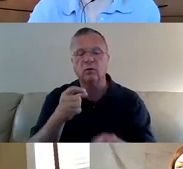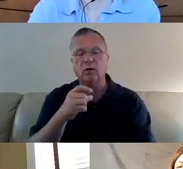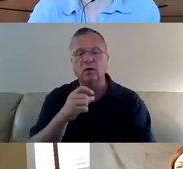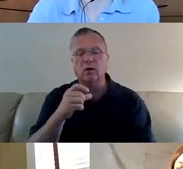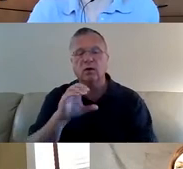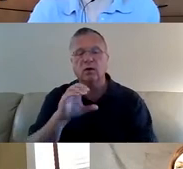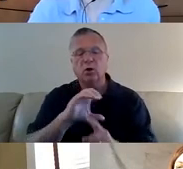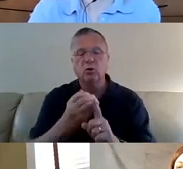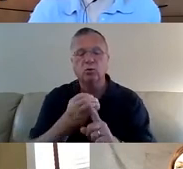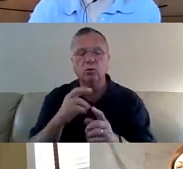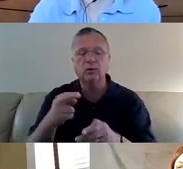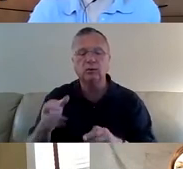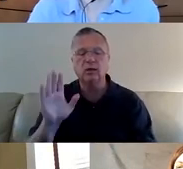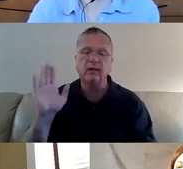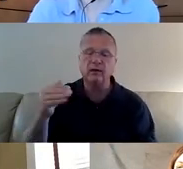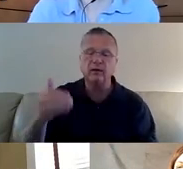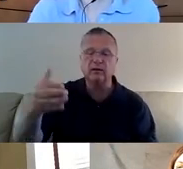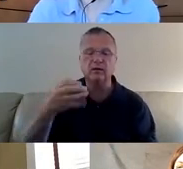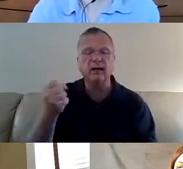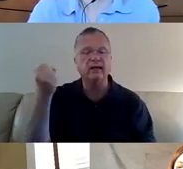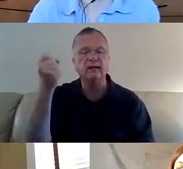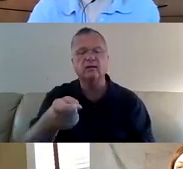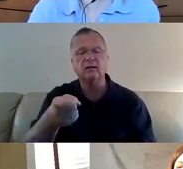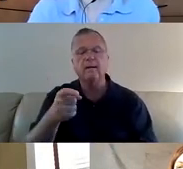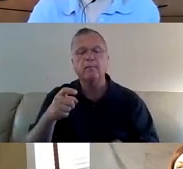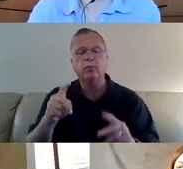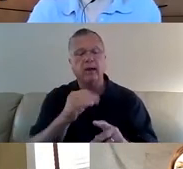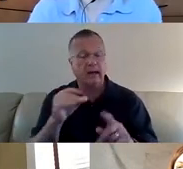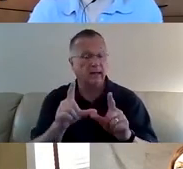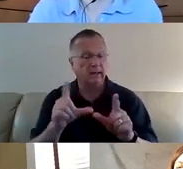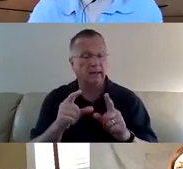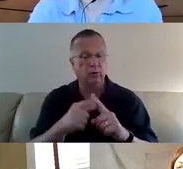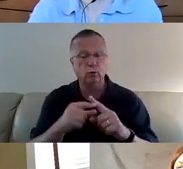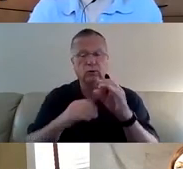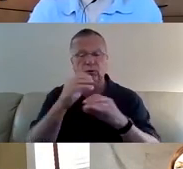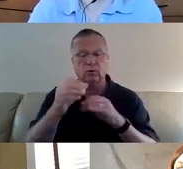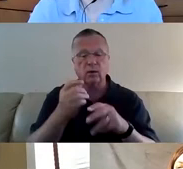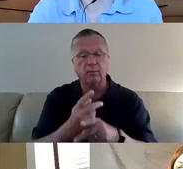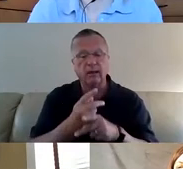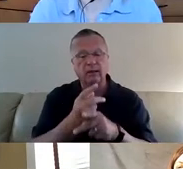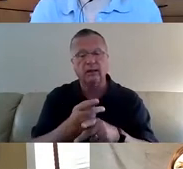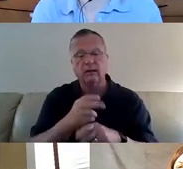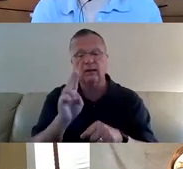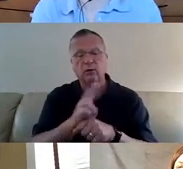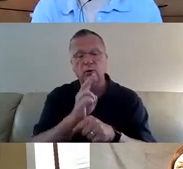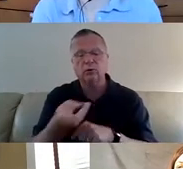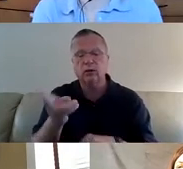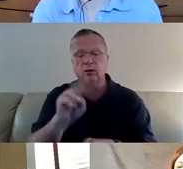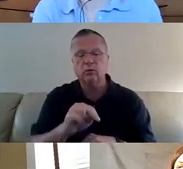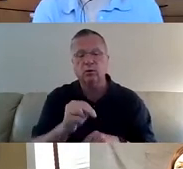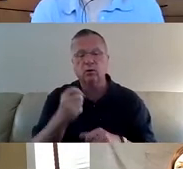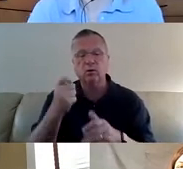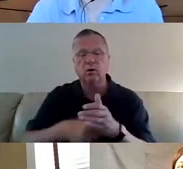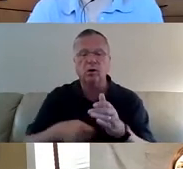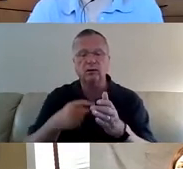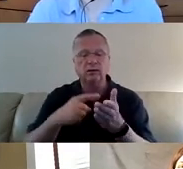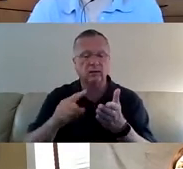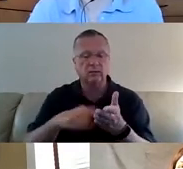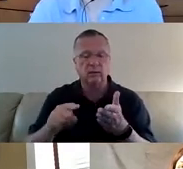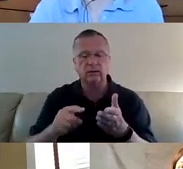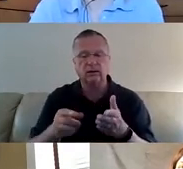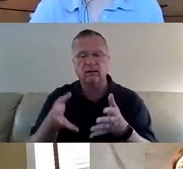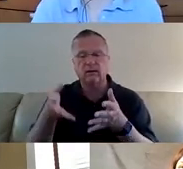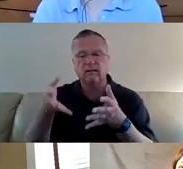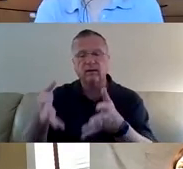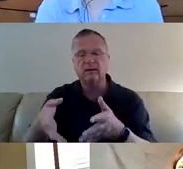assigns the privilege and license to construct, maintain, and use at their own cost and expense an existing fire